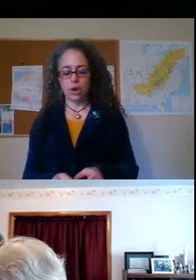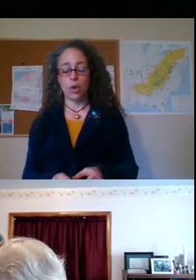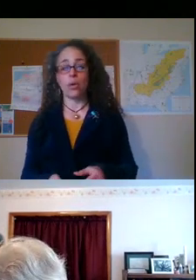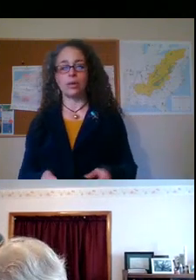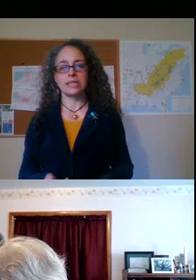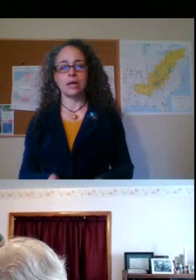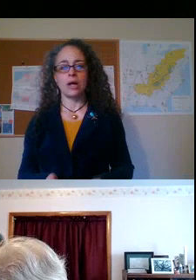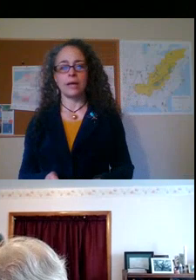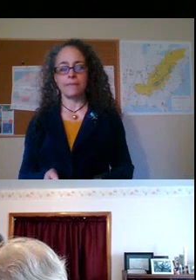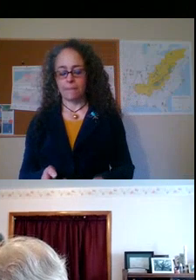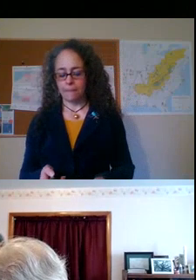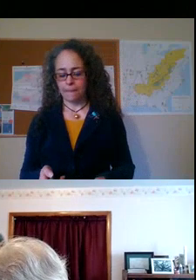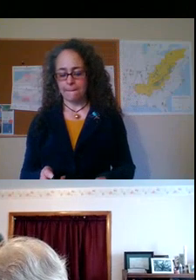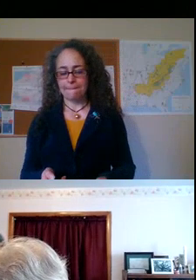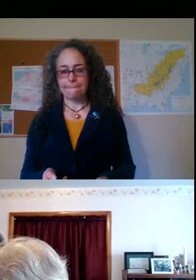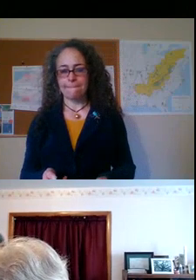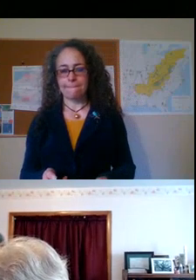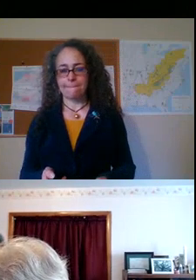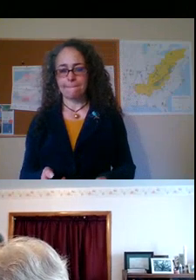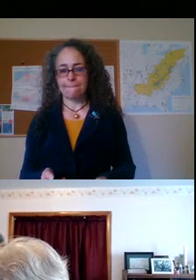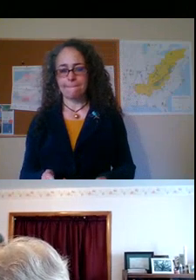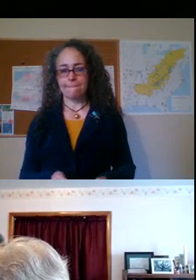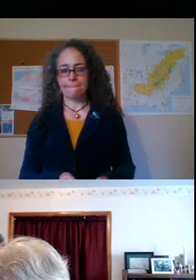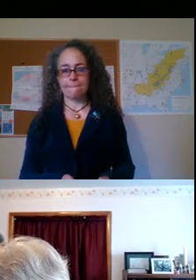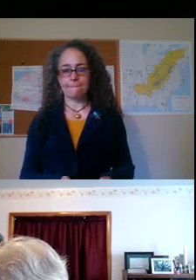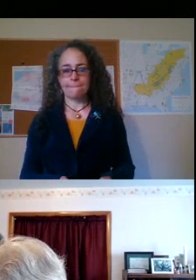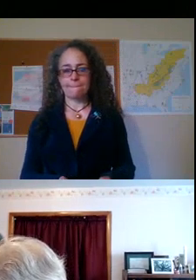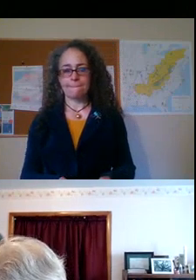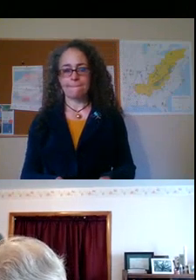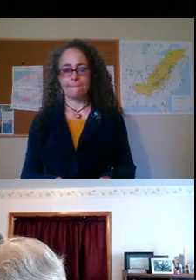priority, this goal, as they call it.